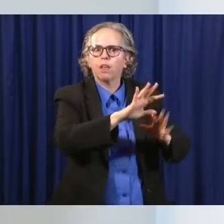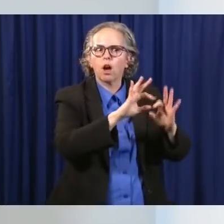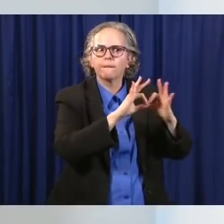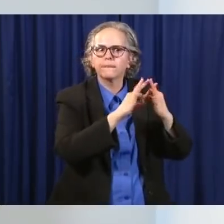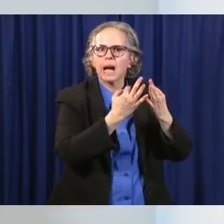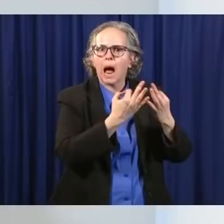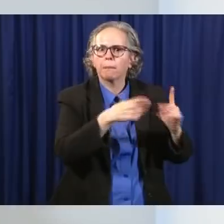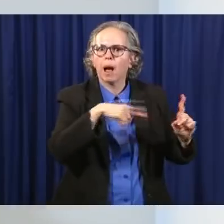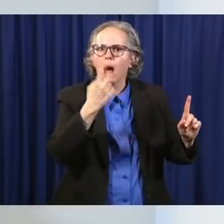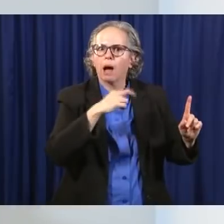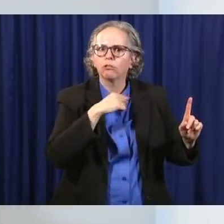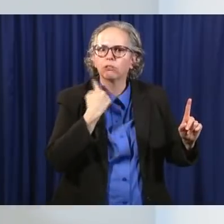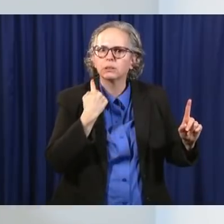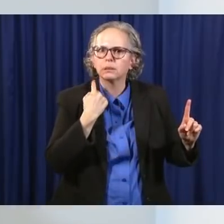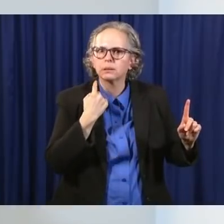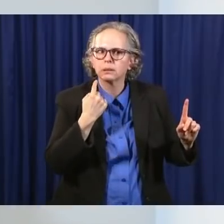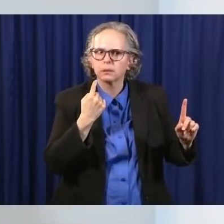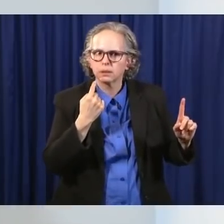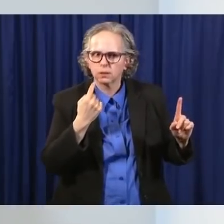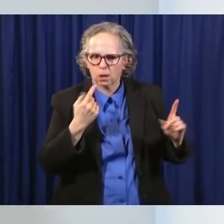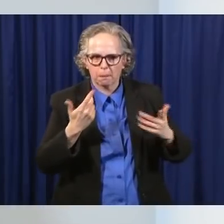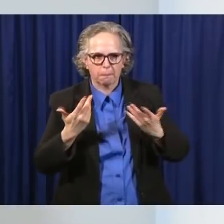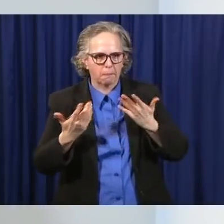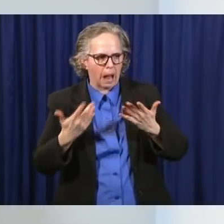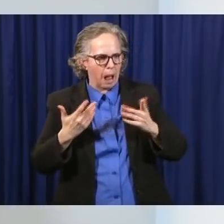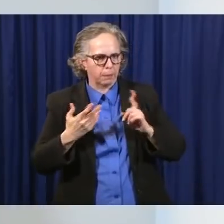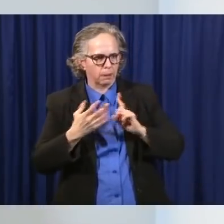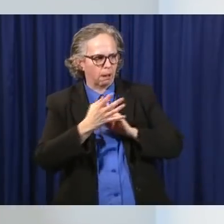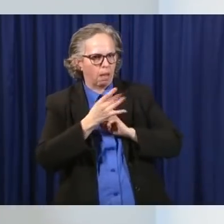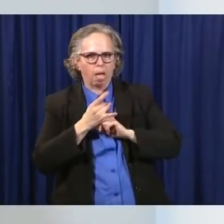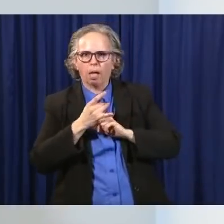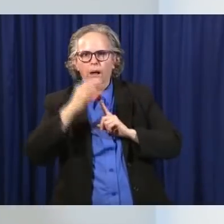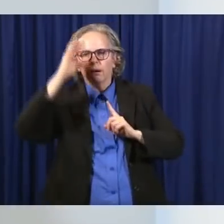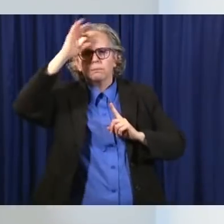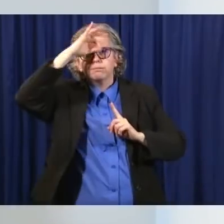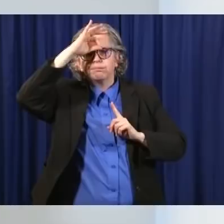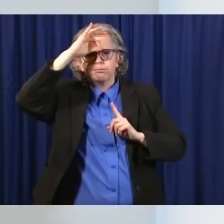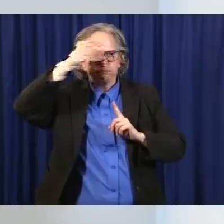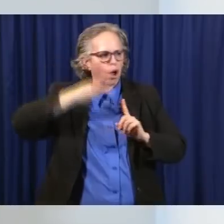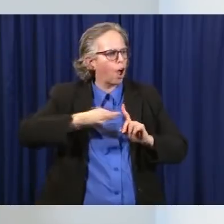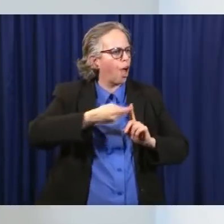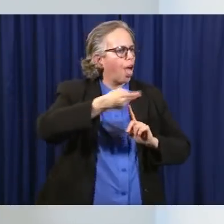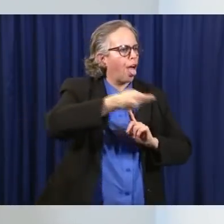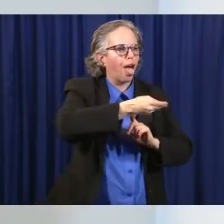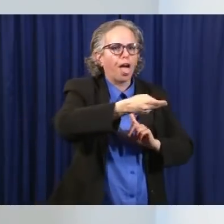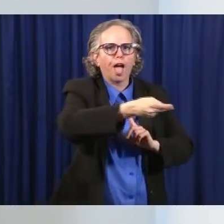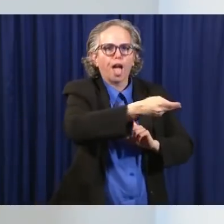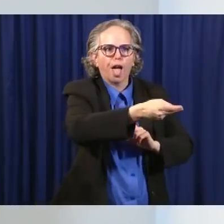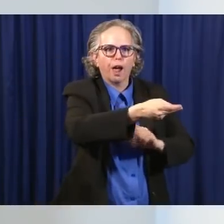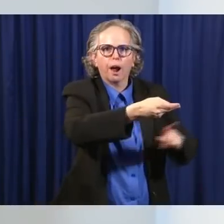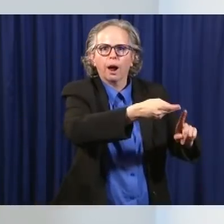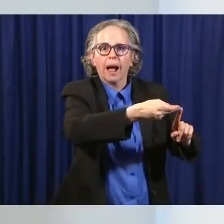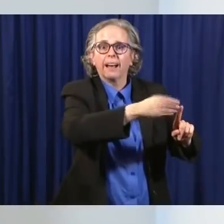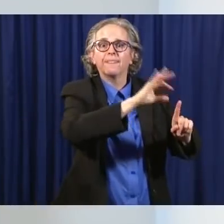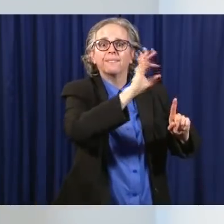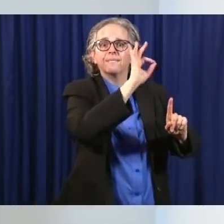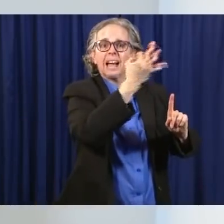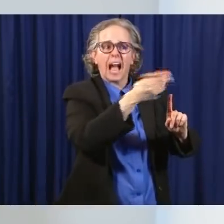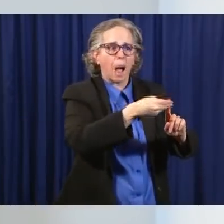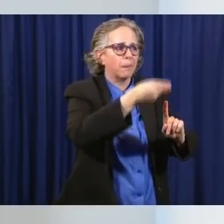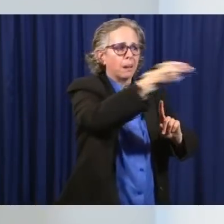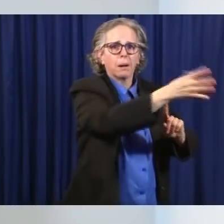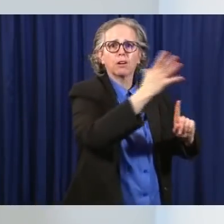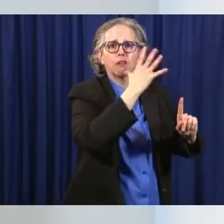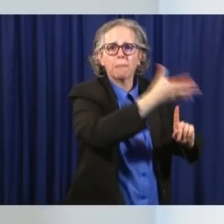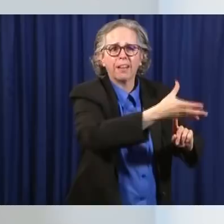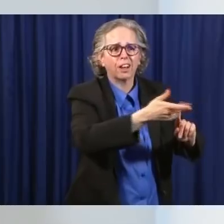them to somebody else, and it could be somebody's mom or dad, grandfather or grandmother who is really in a tough spot and